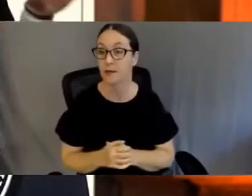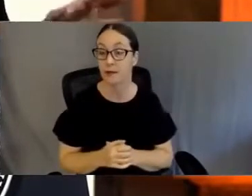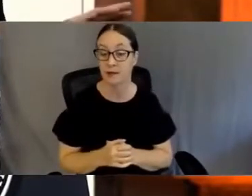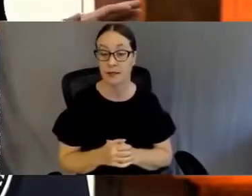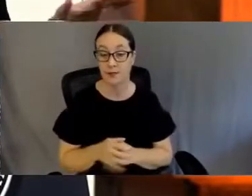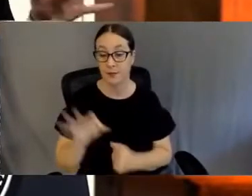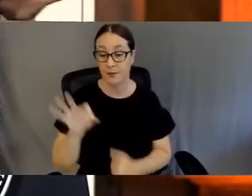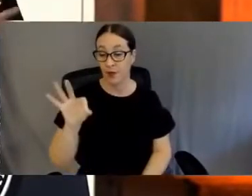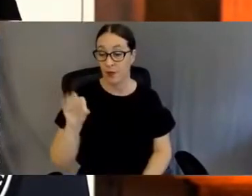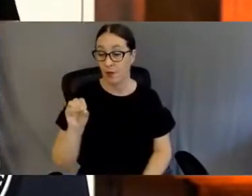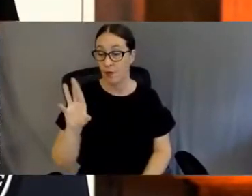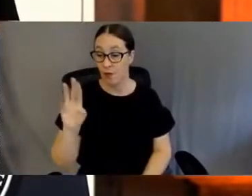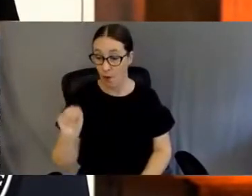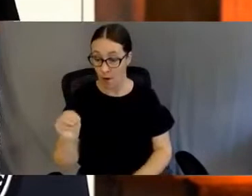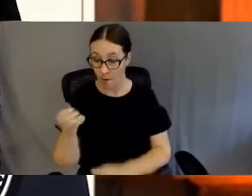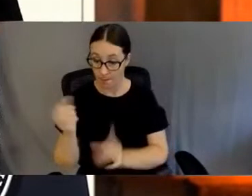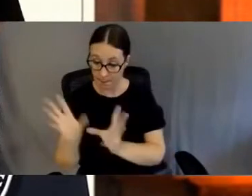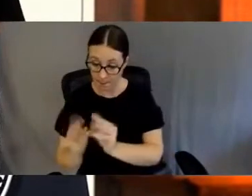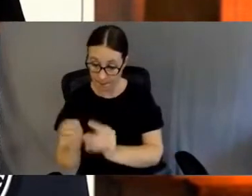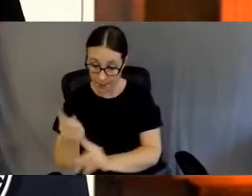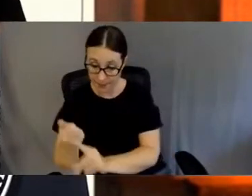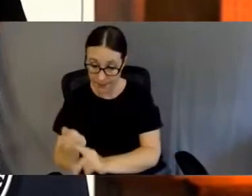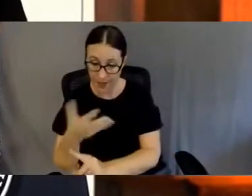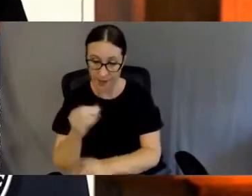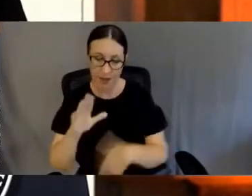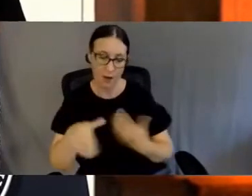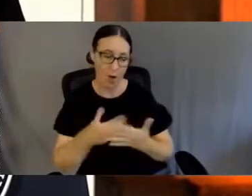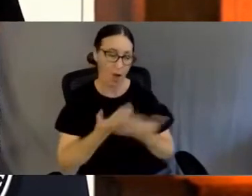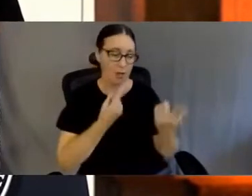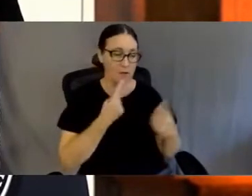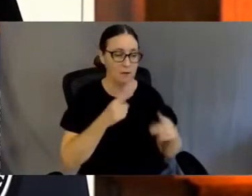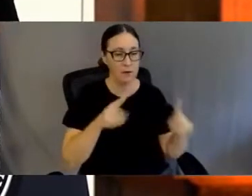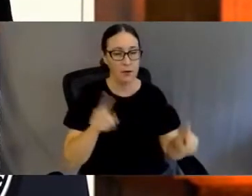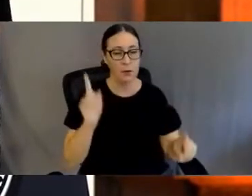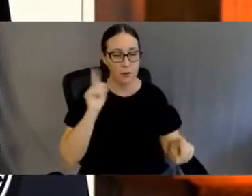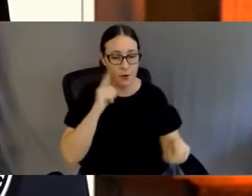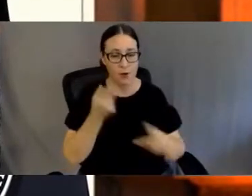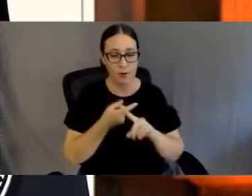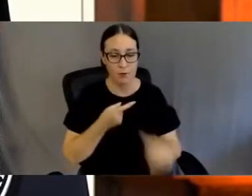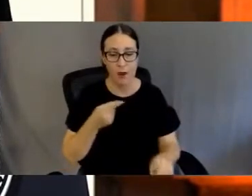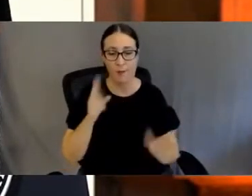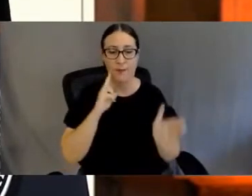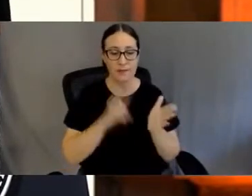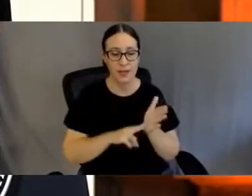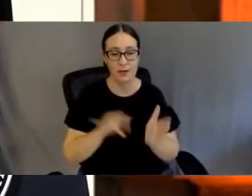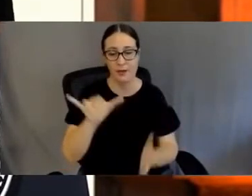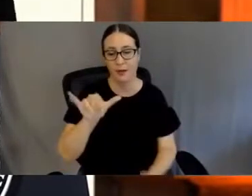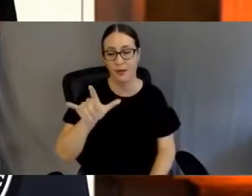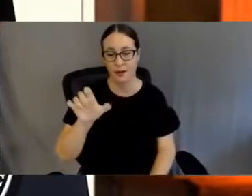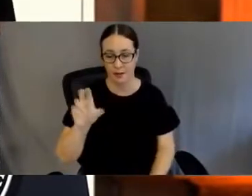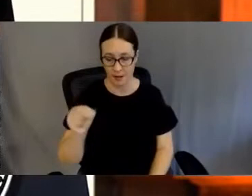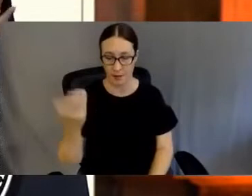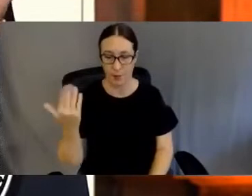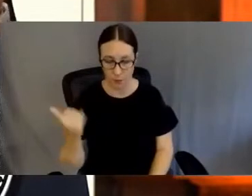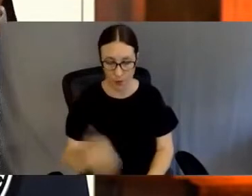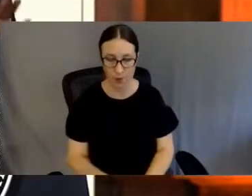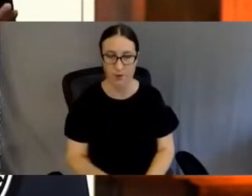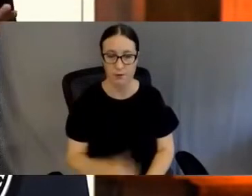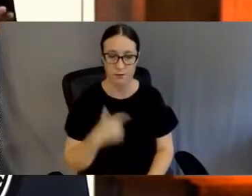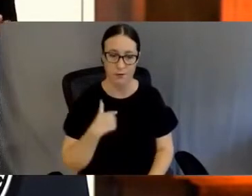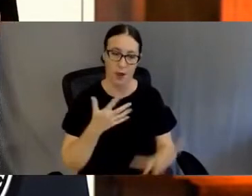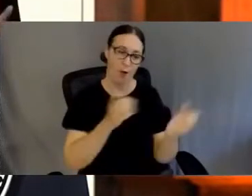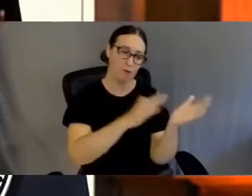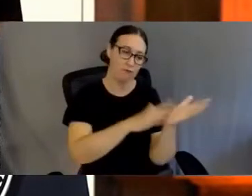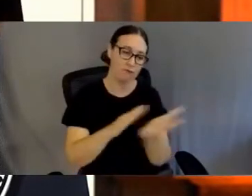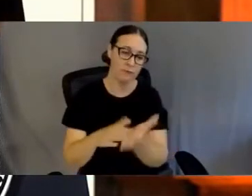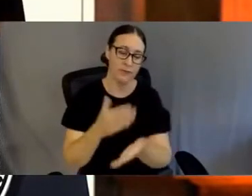forum itself as well as all of the achievements that you heard from Secretary Yellen earlier. So I just want to shout out some of the team.